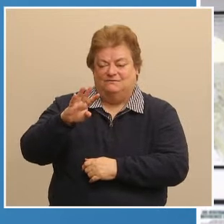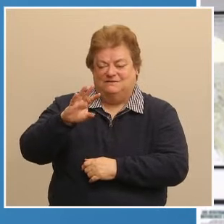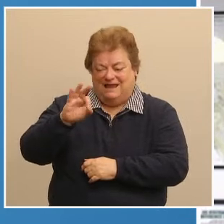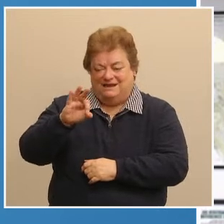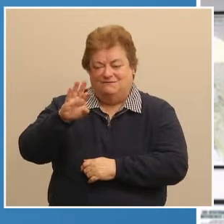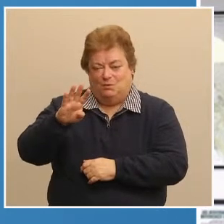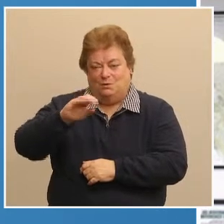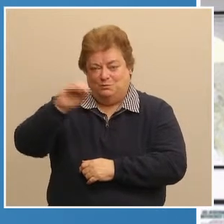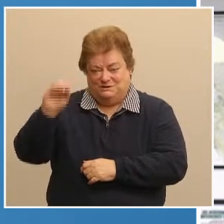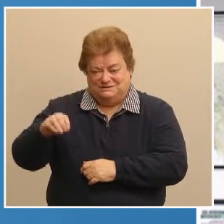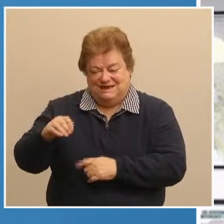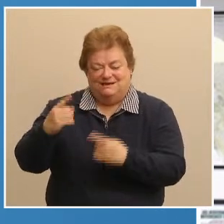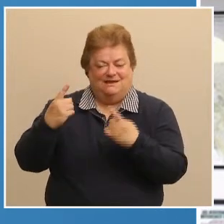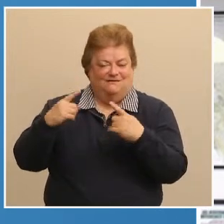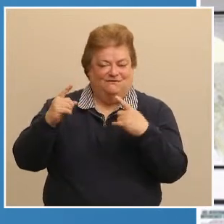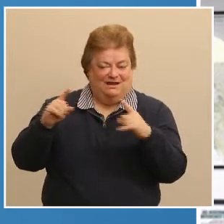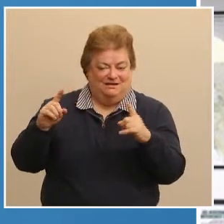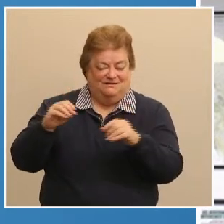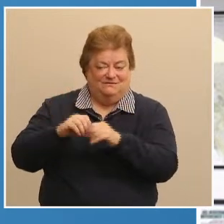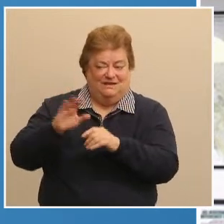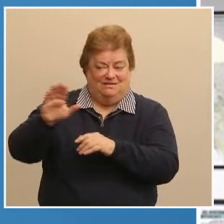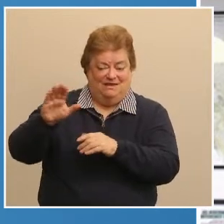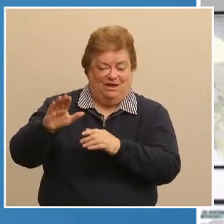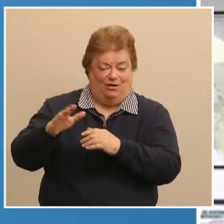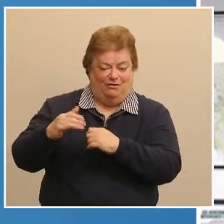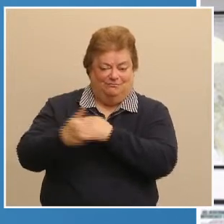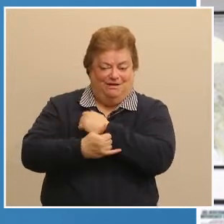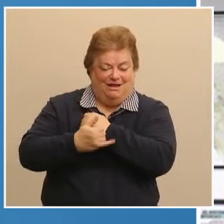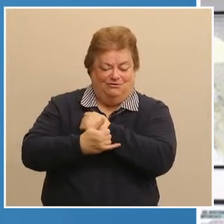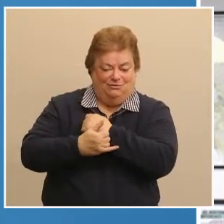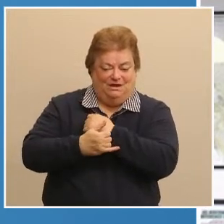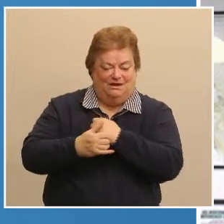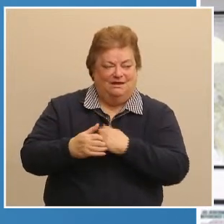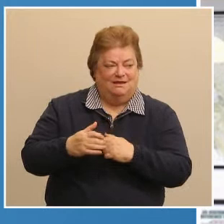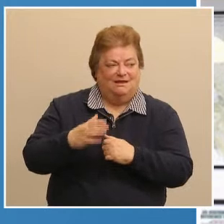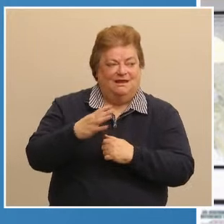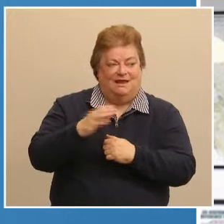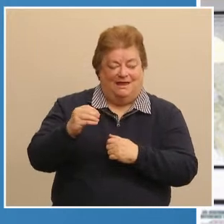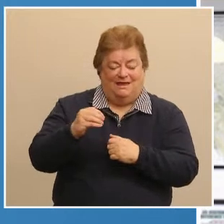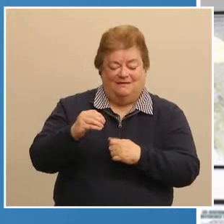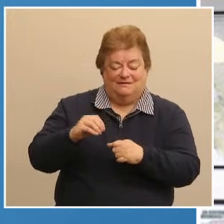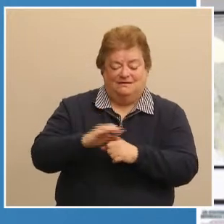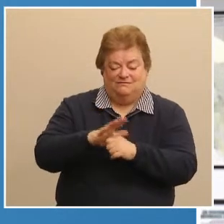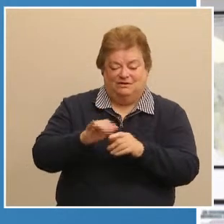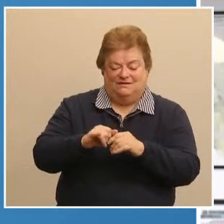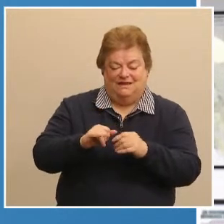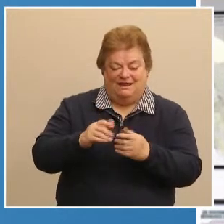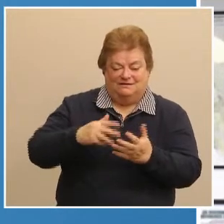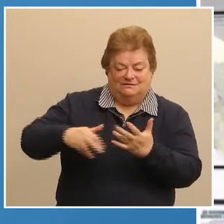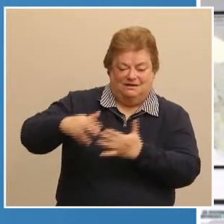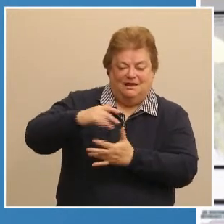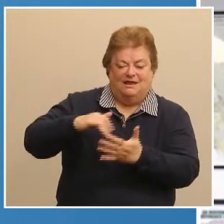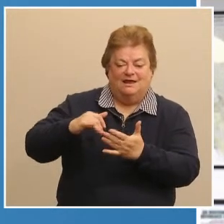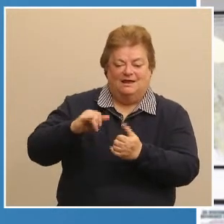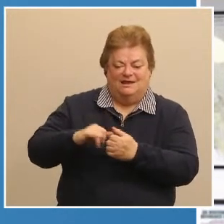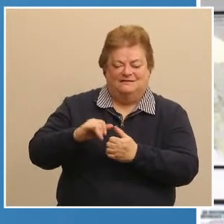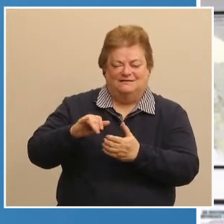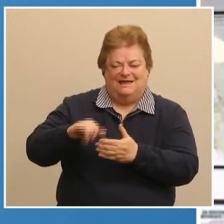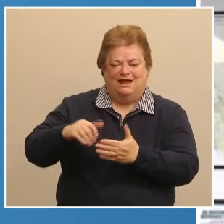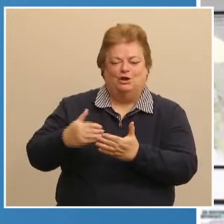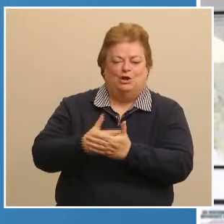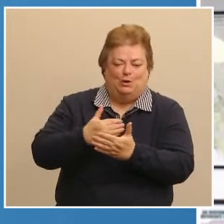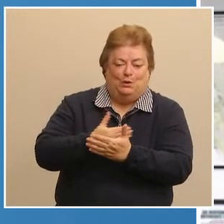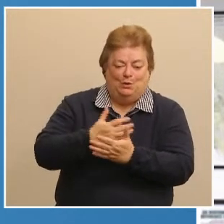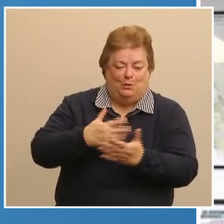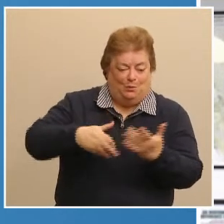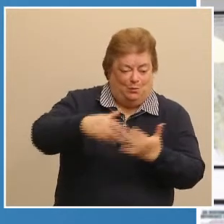effectiveness in the population. And we know that greater than 80% of the virus circulating in Israel is now the B117 variant.